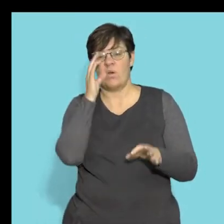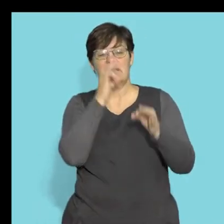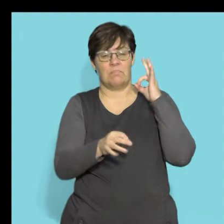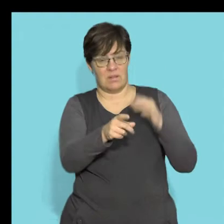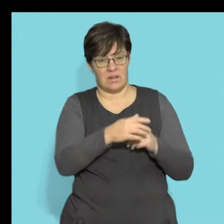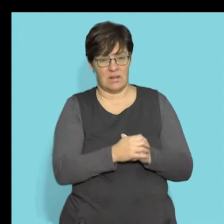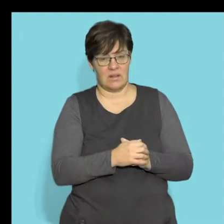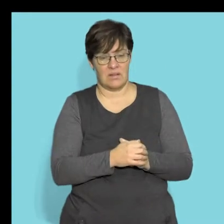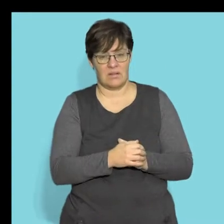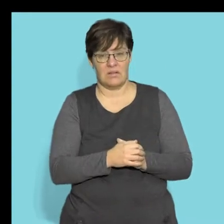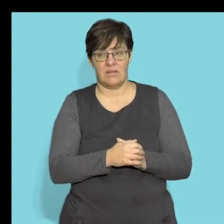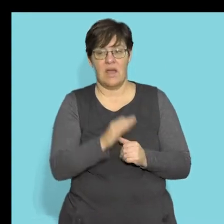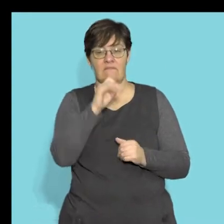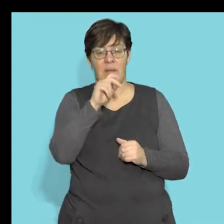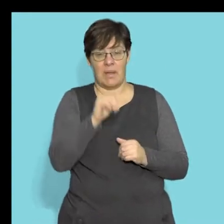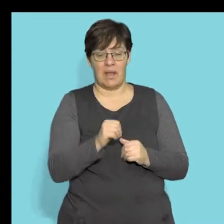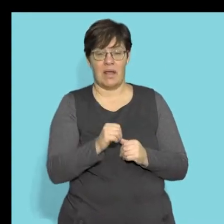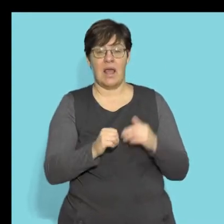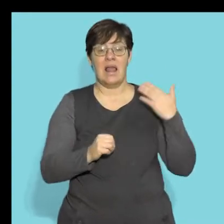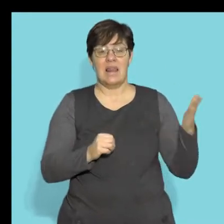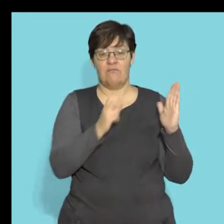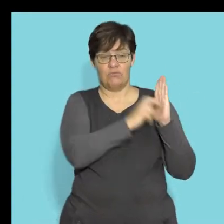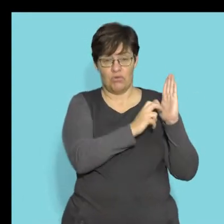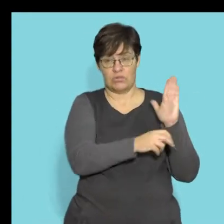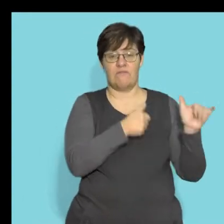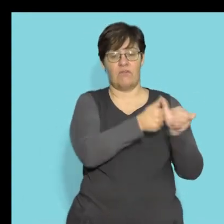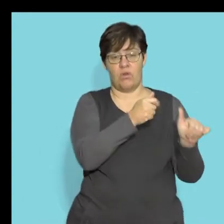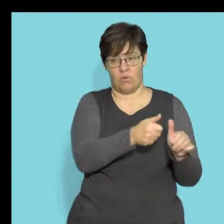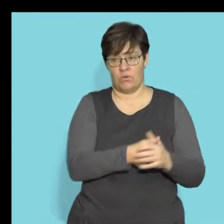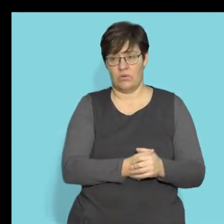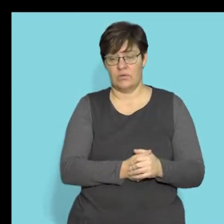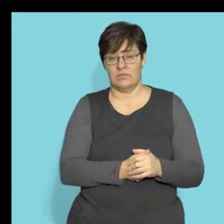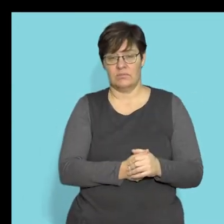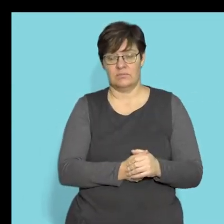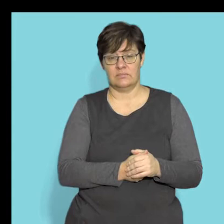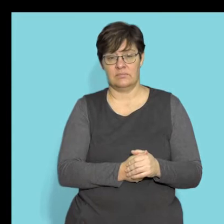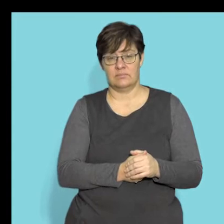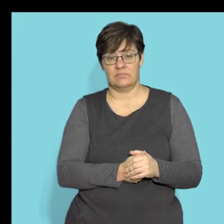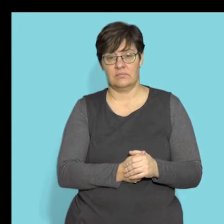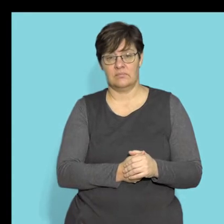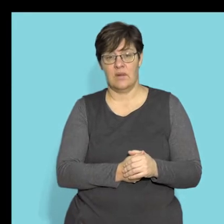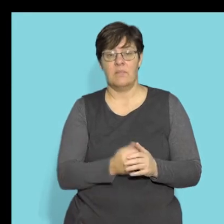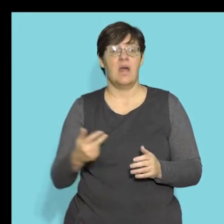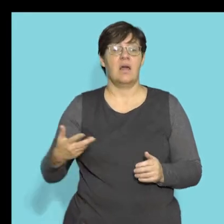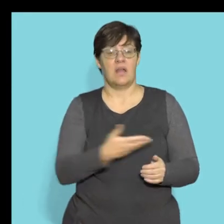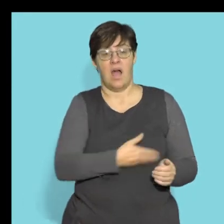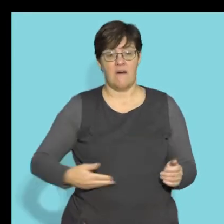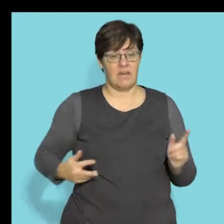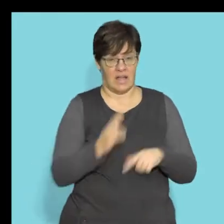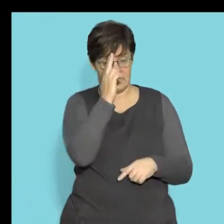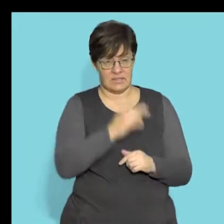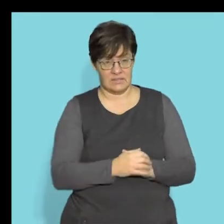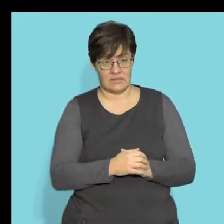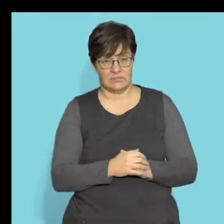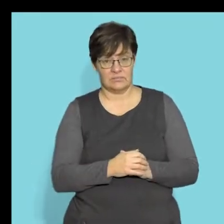to make it a little simpler. And we're going to apply Fleming's left-hand rule to that. So here's my diagram. It's cut